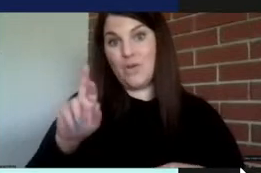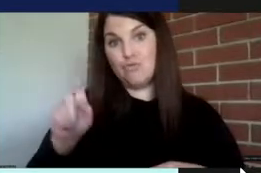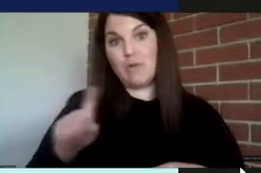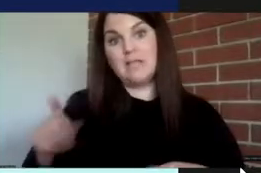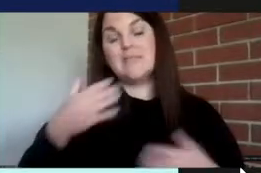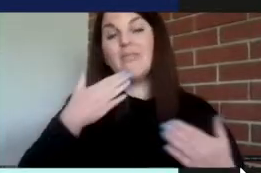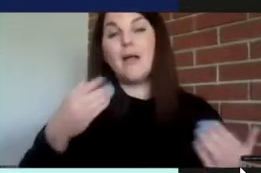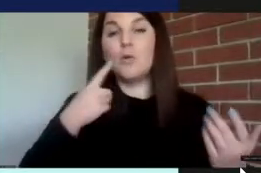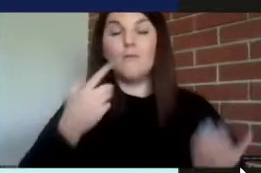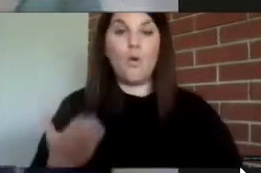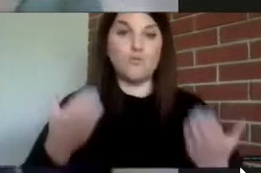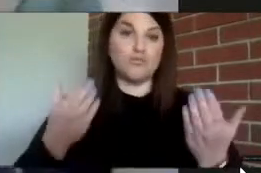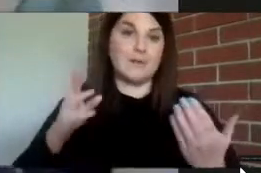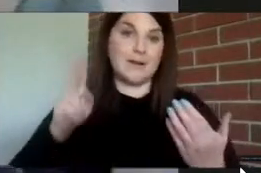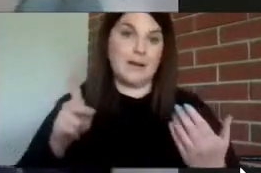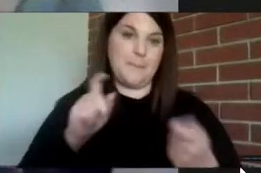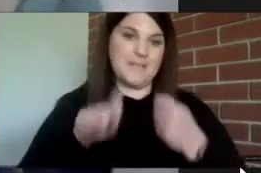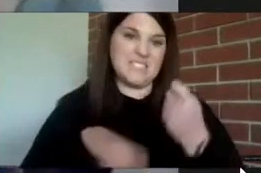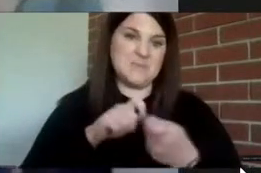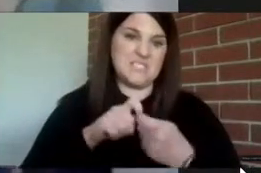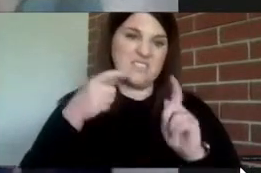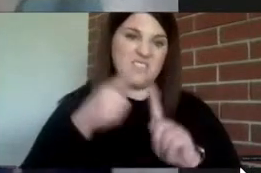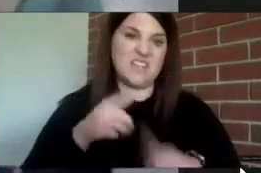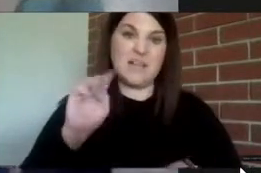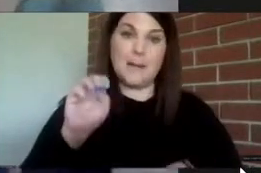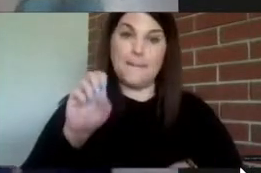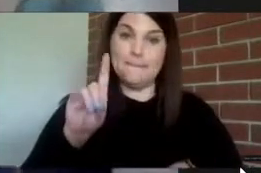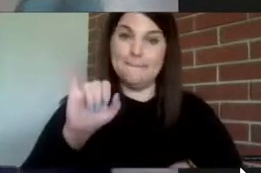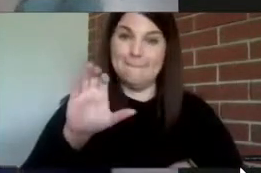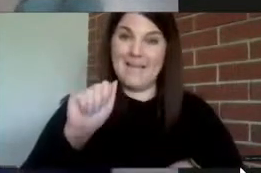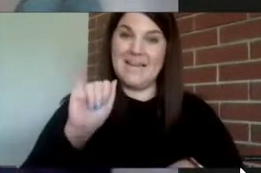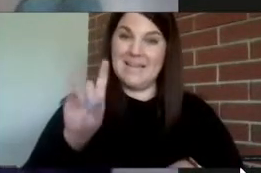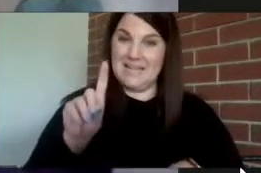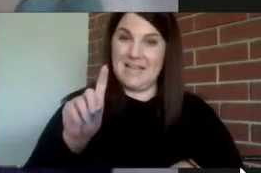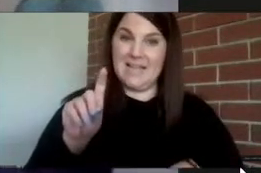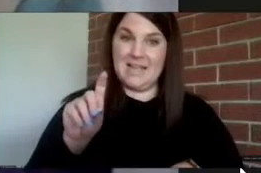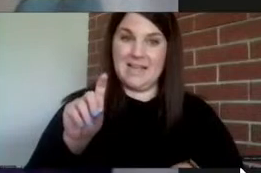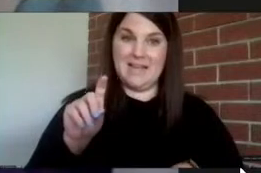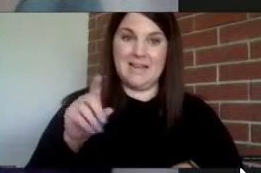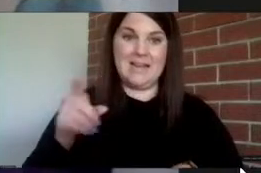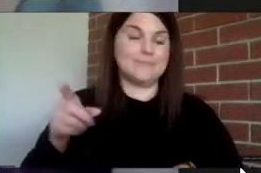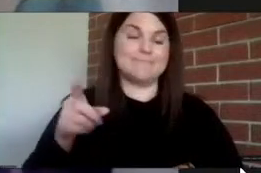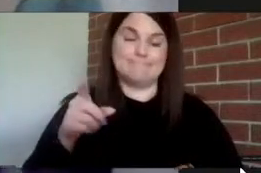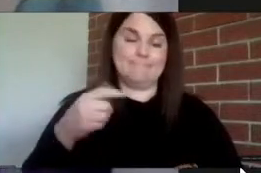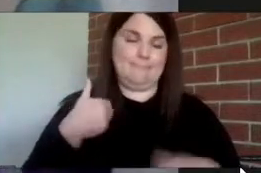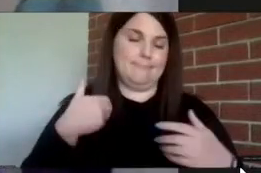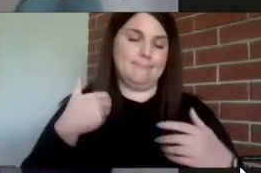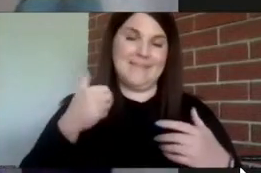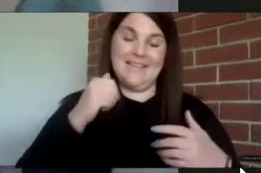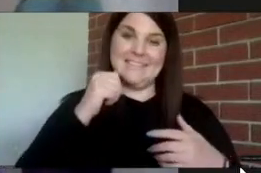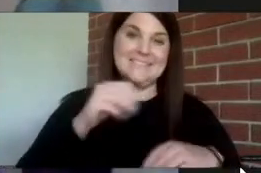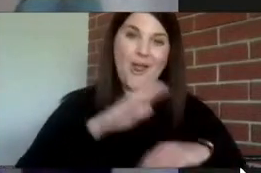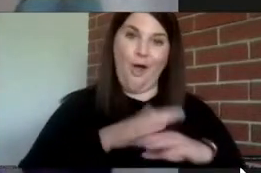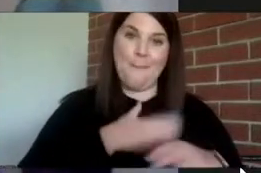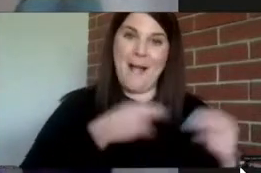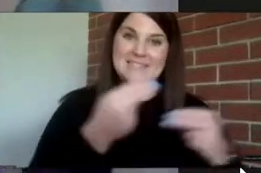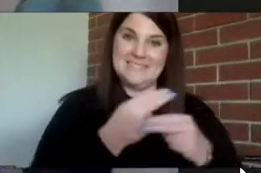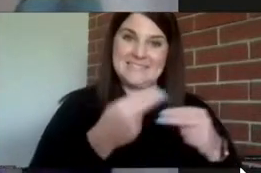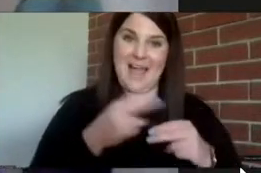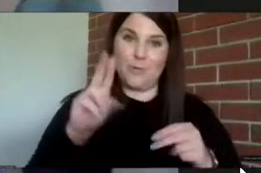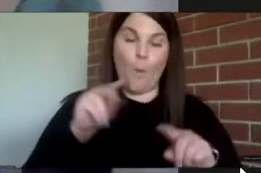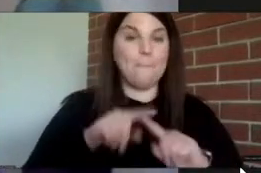that specific point on Medicaid. It's actually, I think it just didn't make it to the slide, but it's actually really, really important,